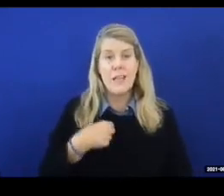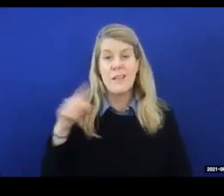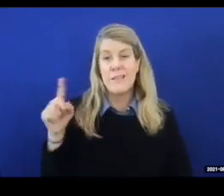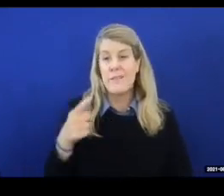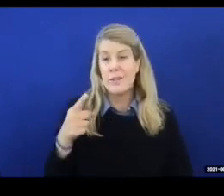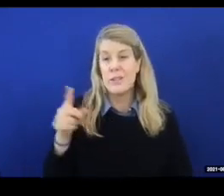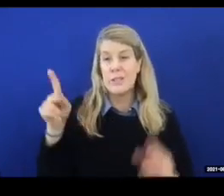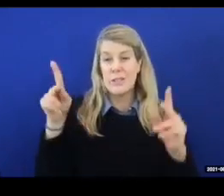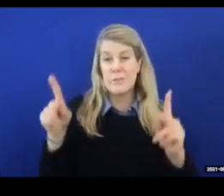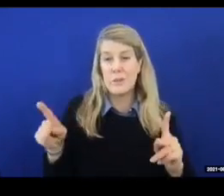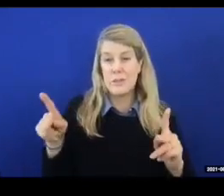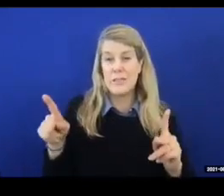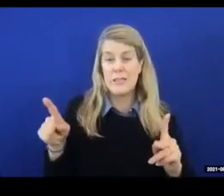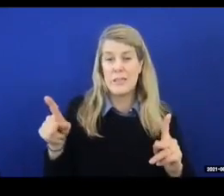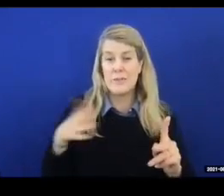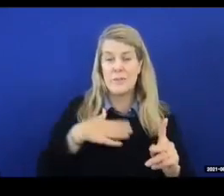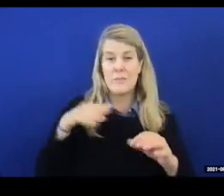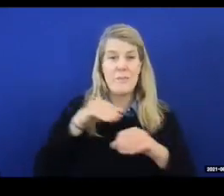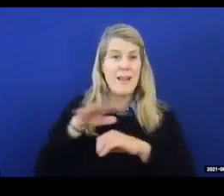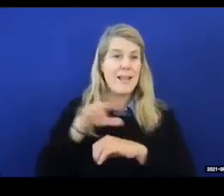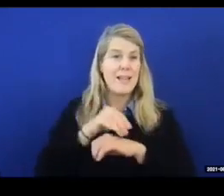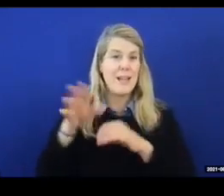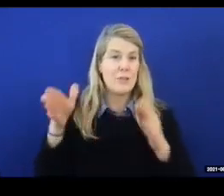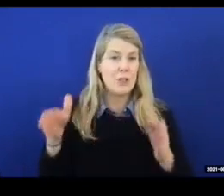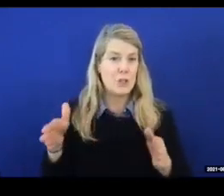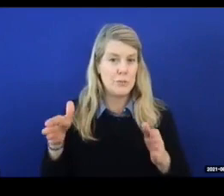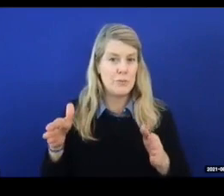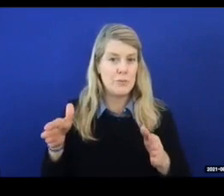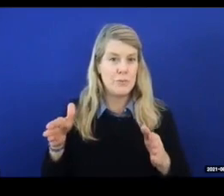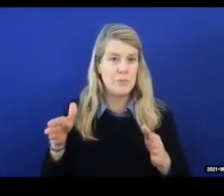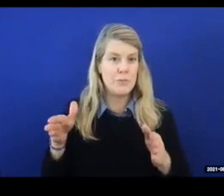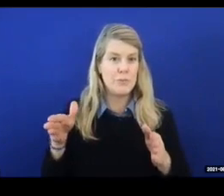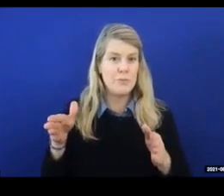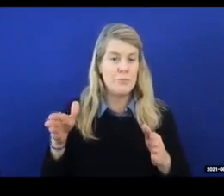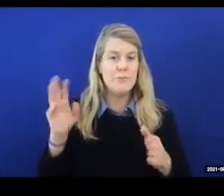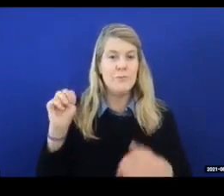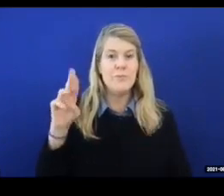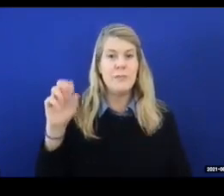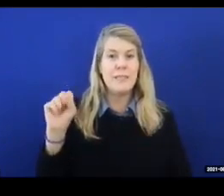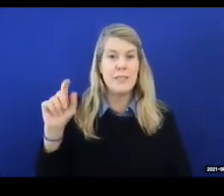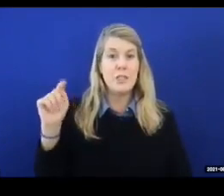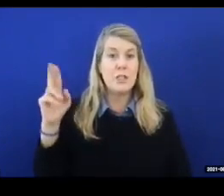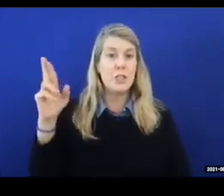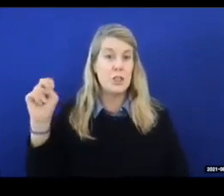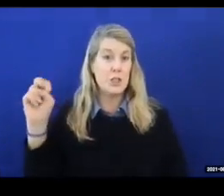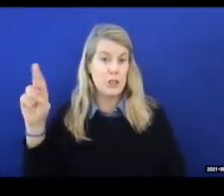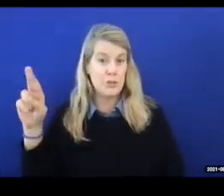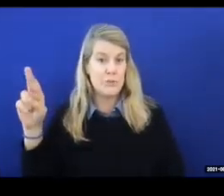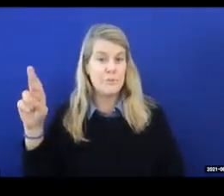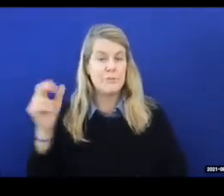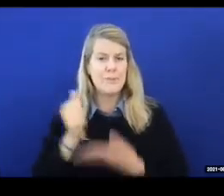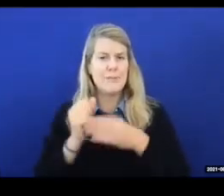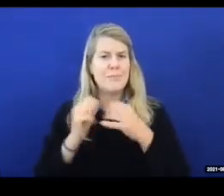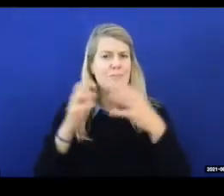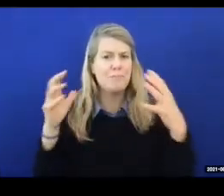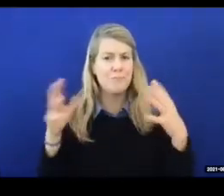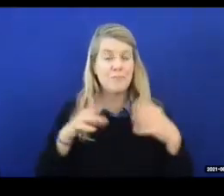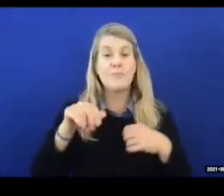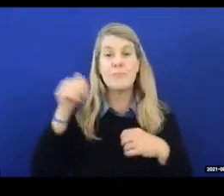it was the first person that I could think about was my counselor, Mrs. Turner. And then another person I could